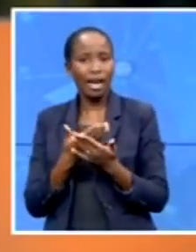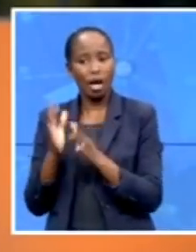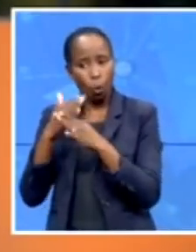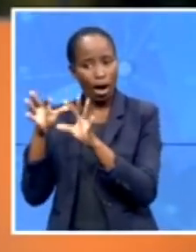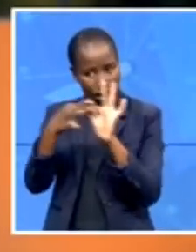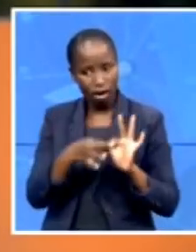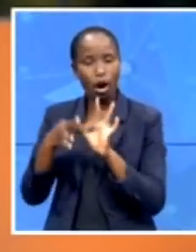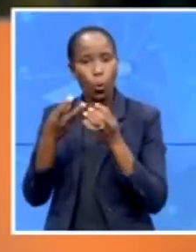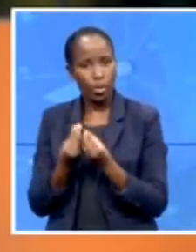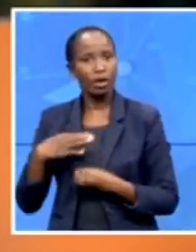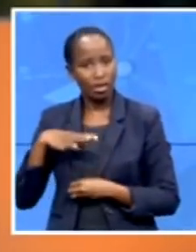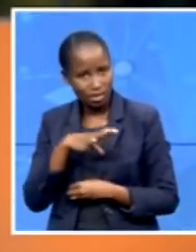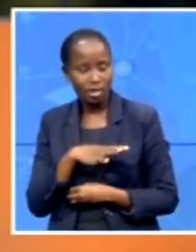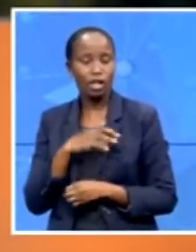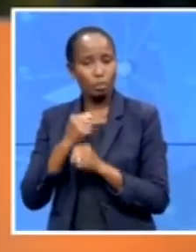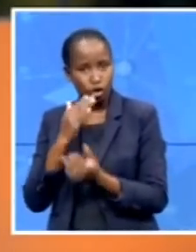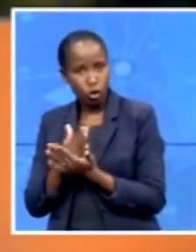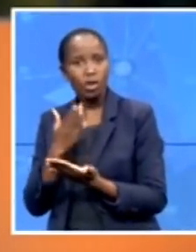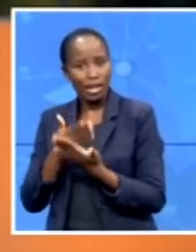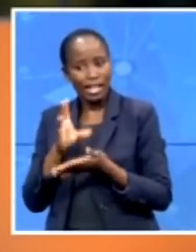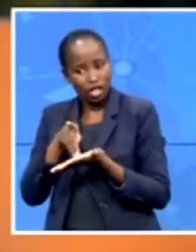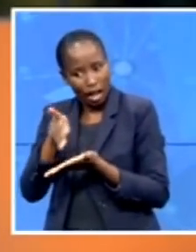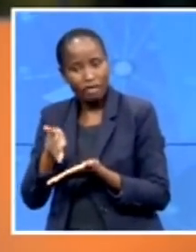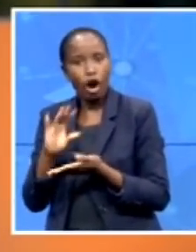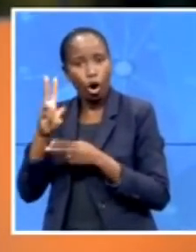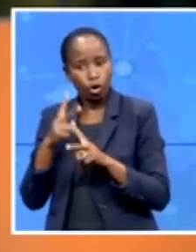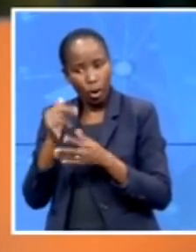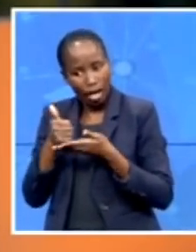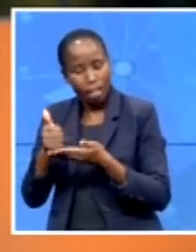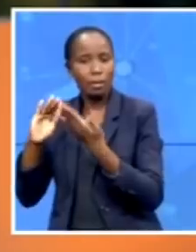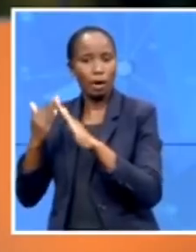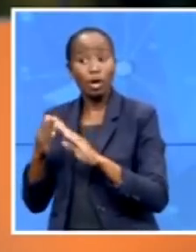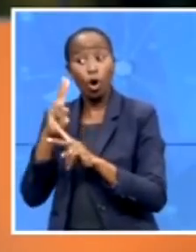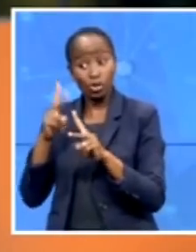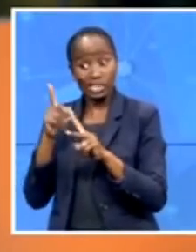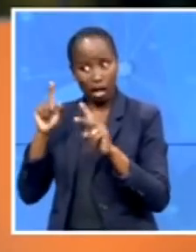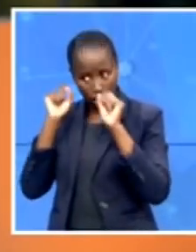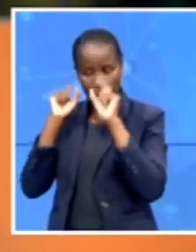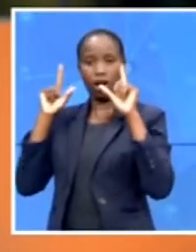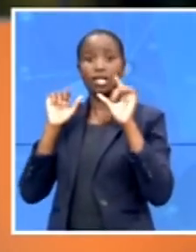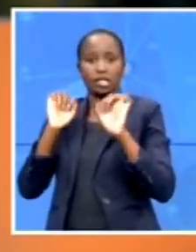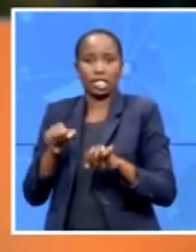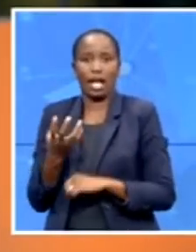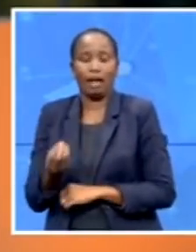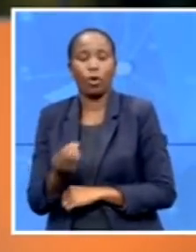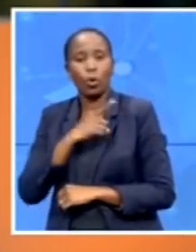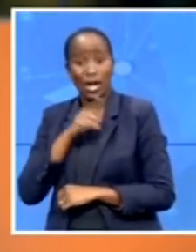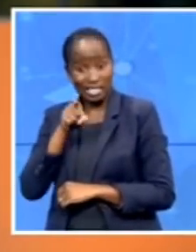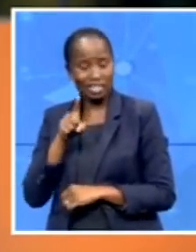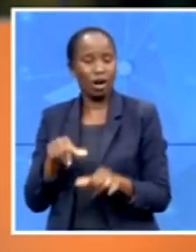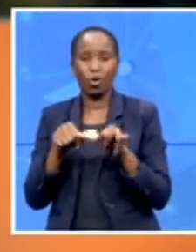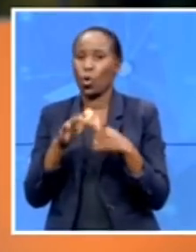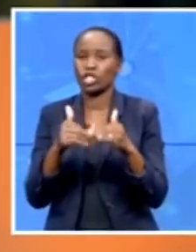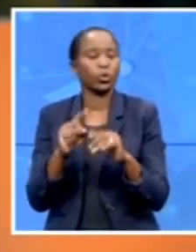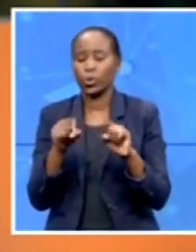to the people. Serious wake-up call that this is not going to continue. It cannot continue. It's an